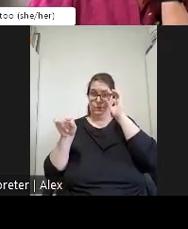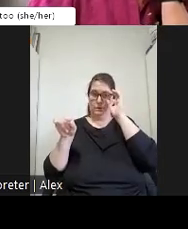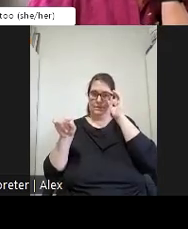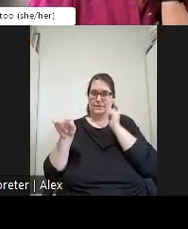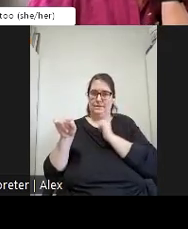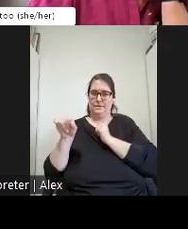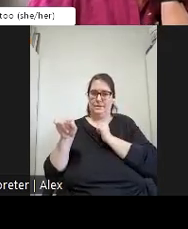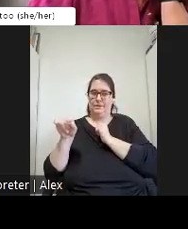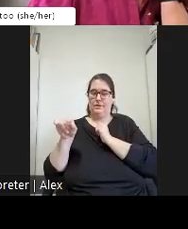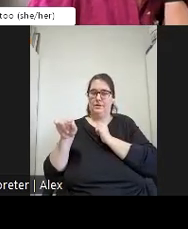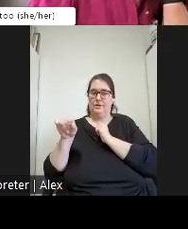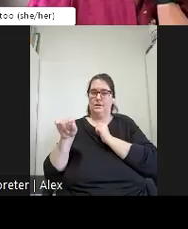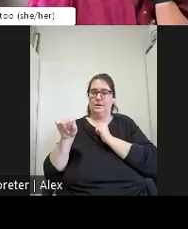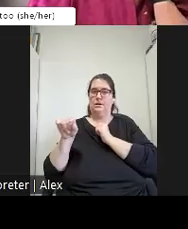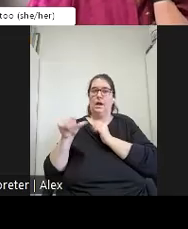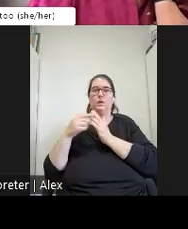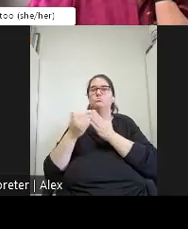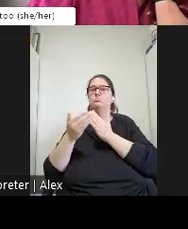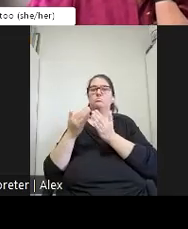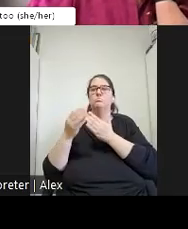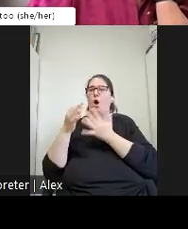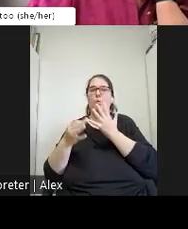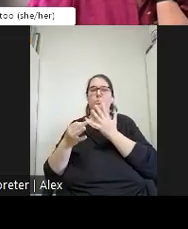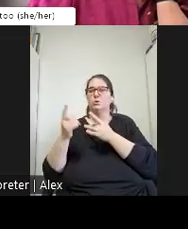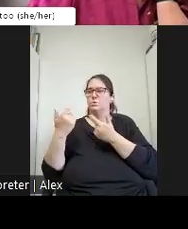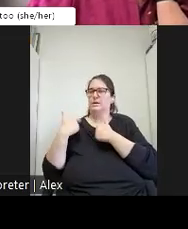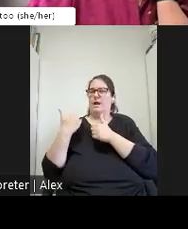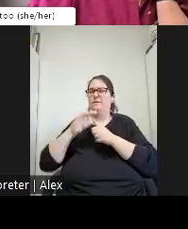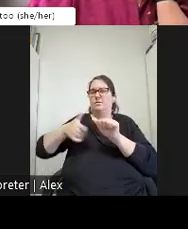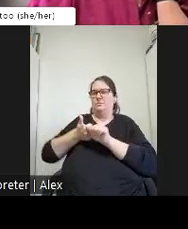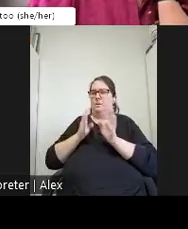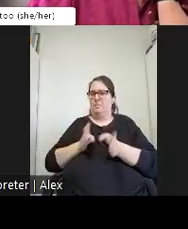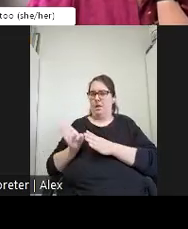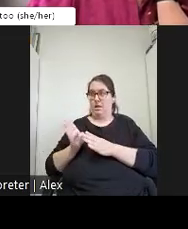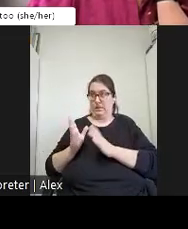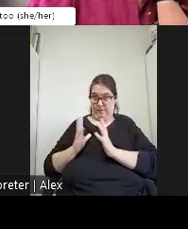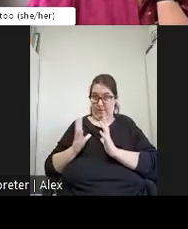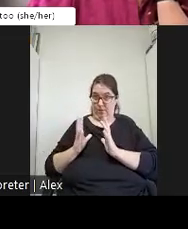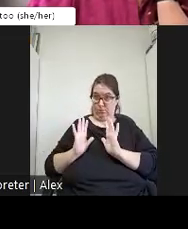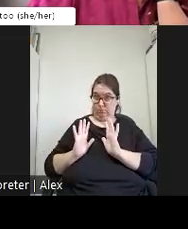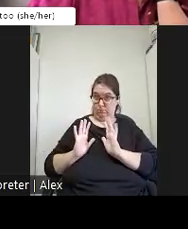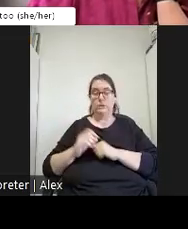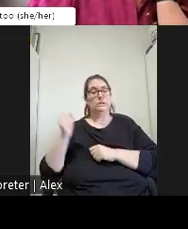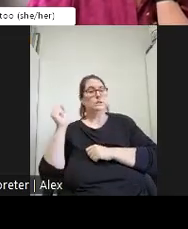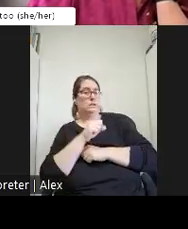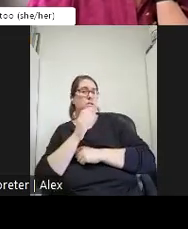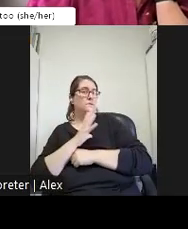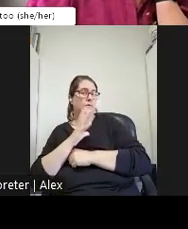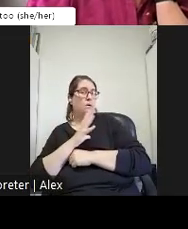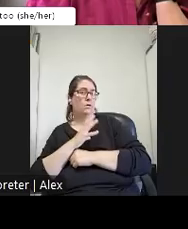can use regardless of what options you choose. Is that okay? Yes, that's okay with